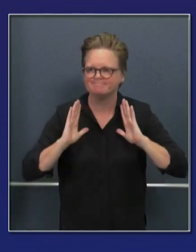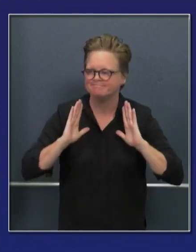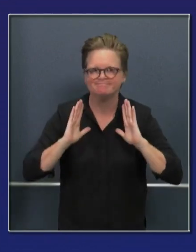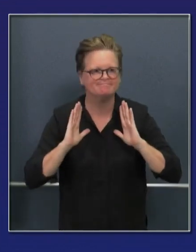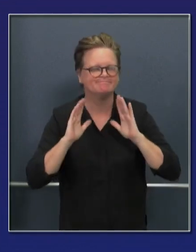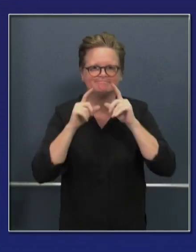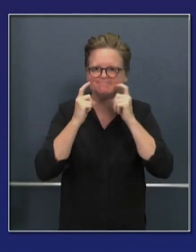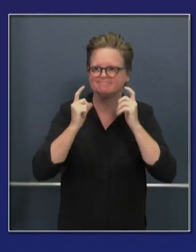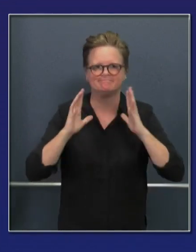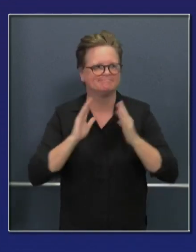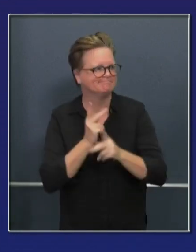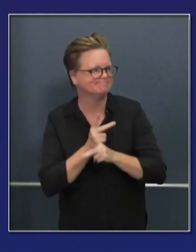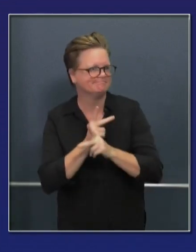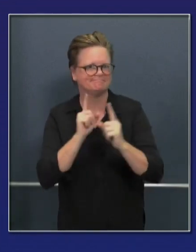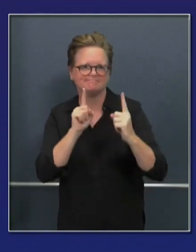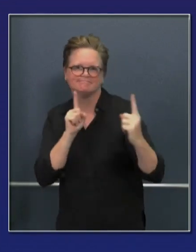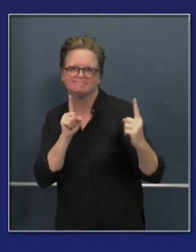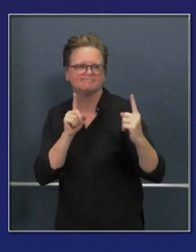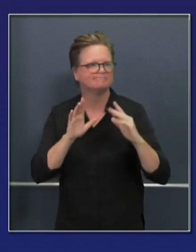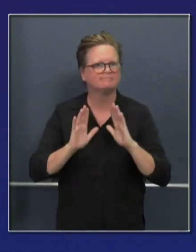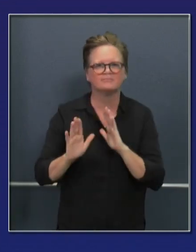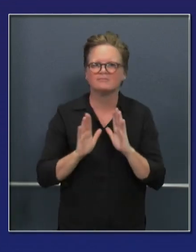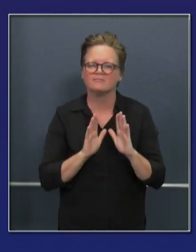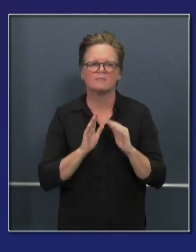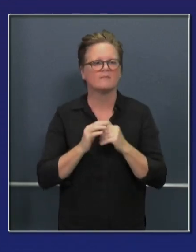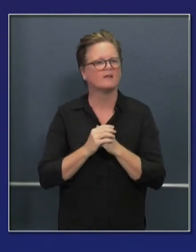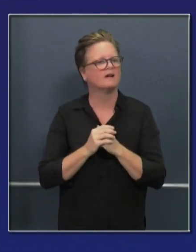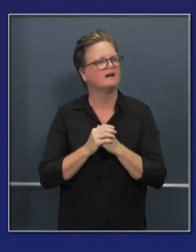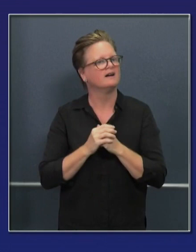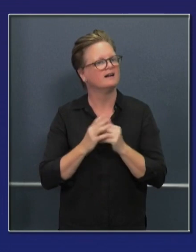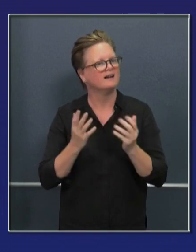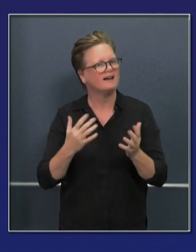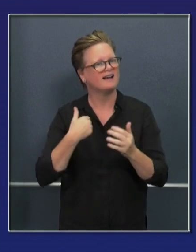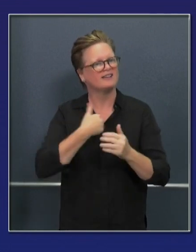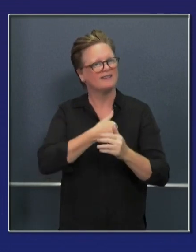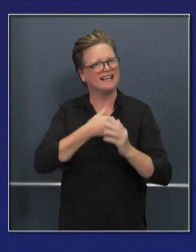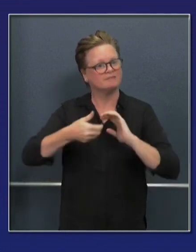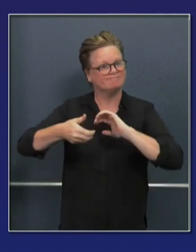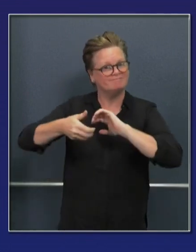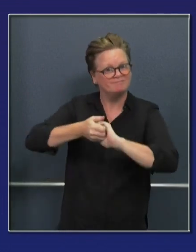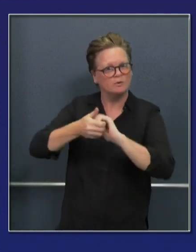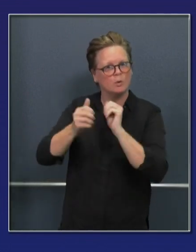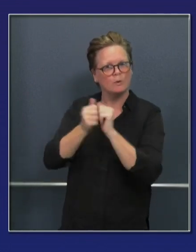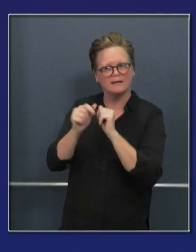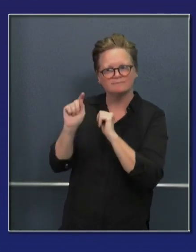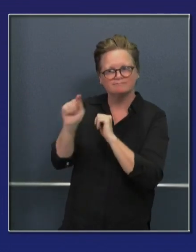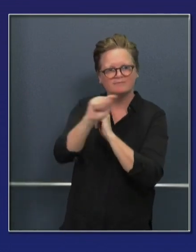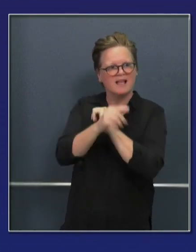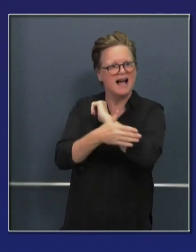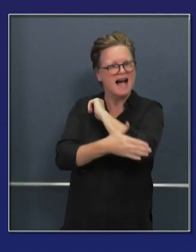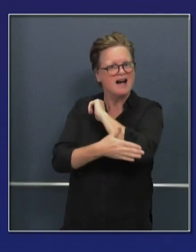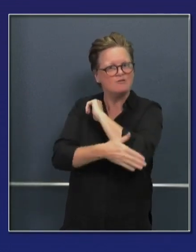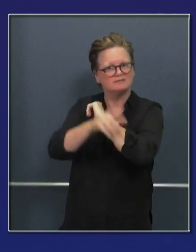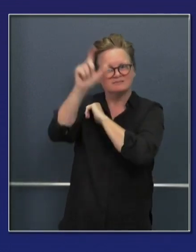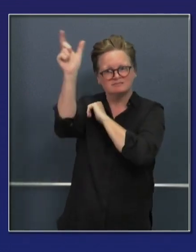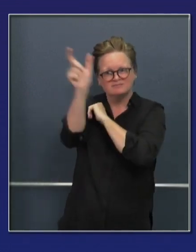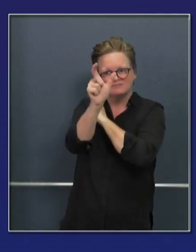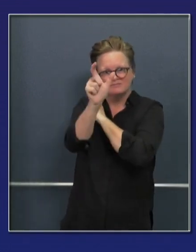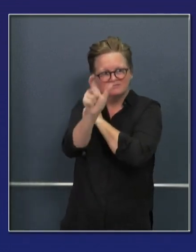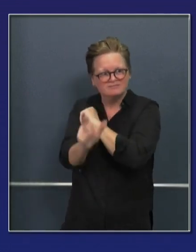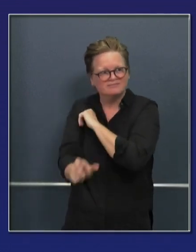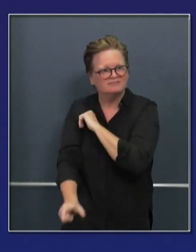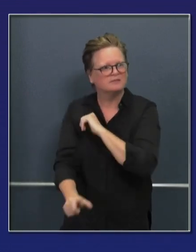state of California, in partnership with the counties, is maintaining our vigilance as it relates to the spread. Another one